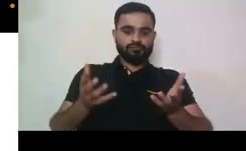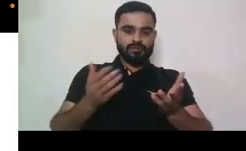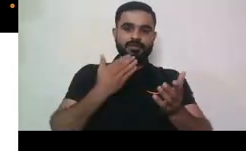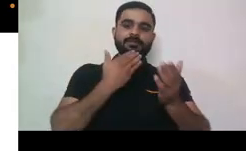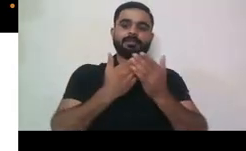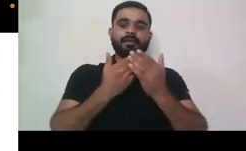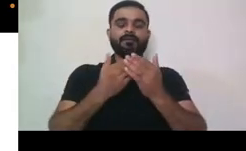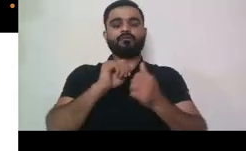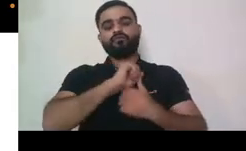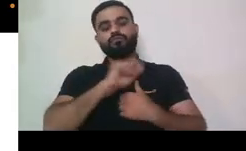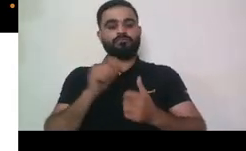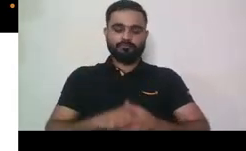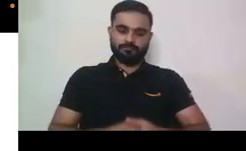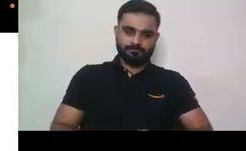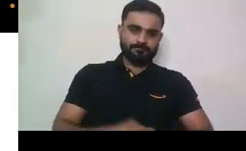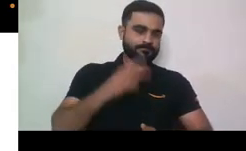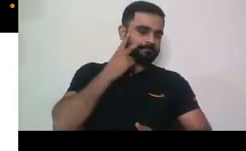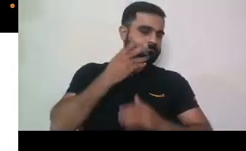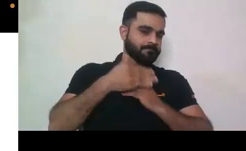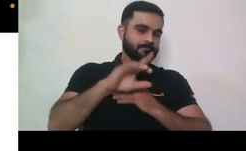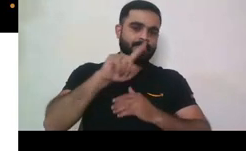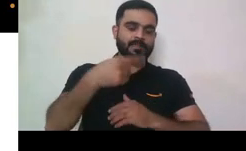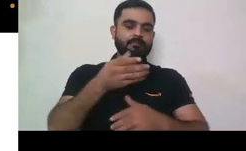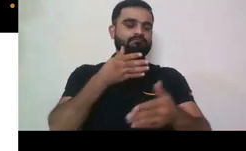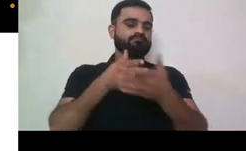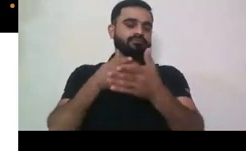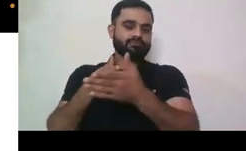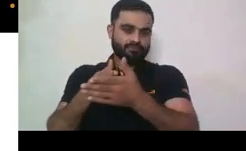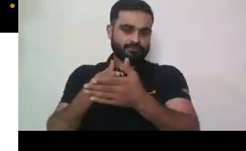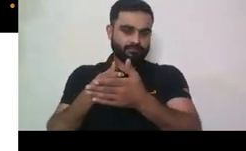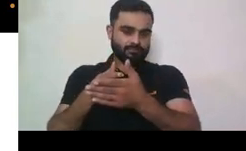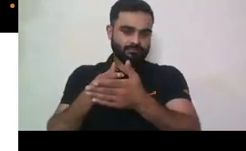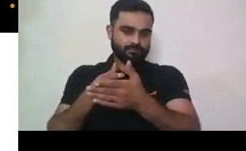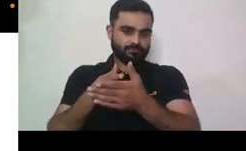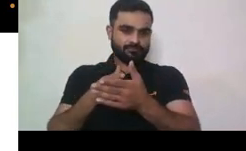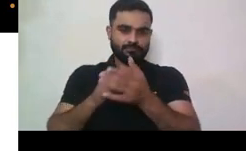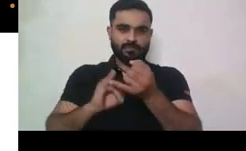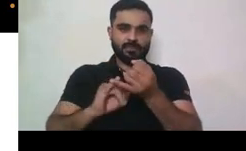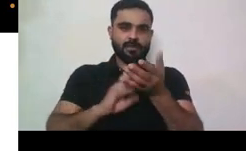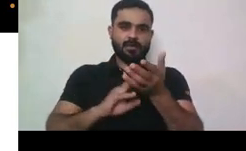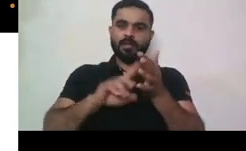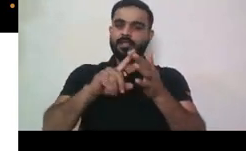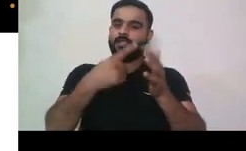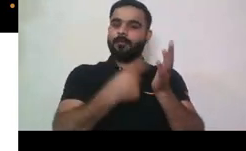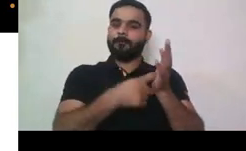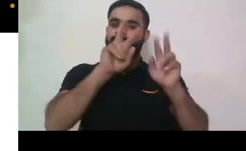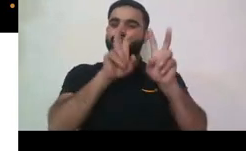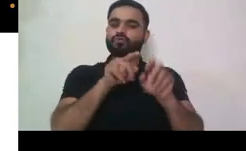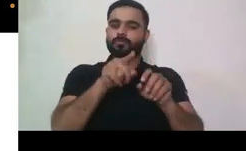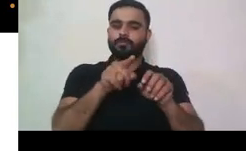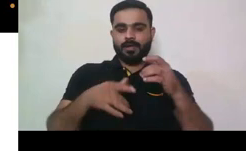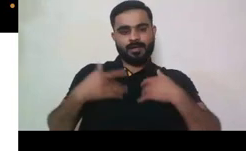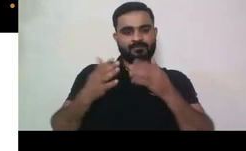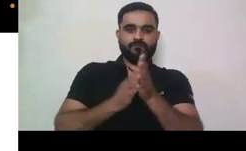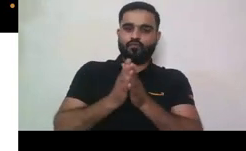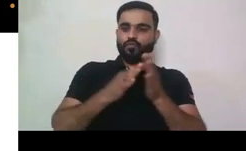Thank you, everyone. Let's move on to the next challenge, that is about Samir. Samir is excited about